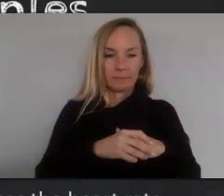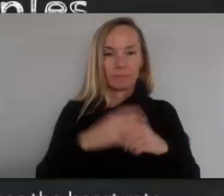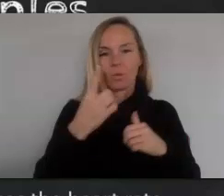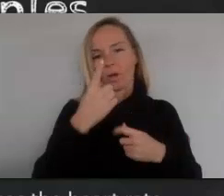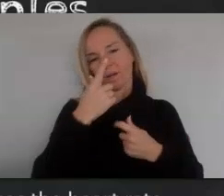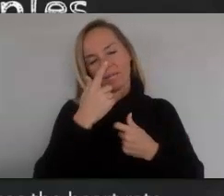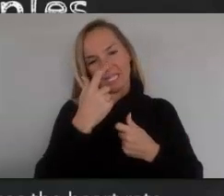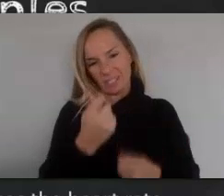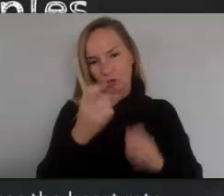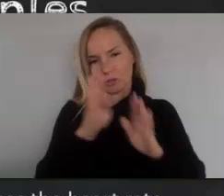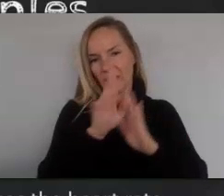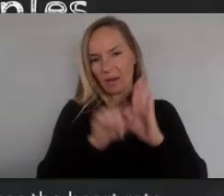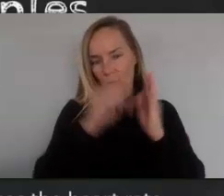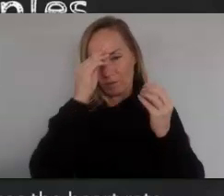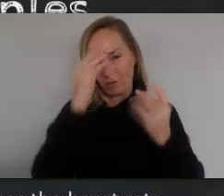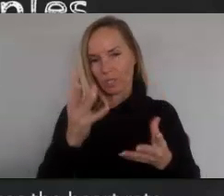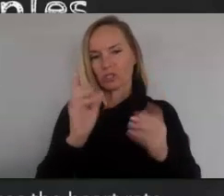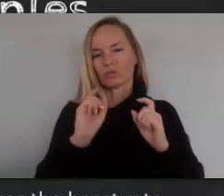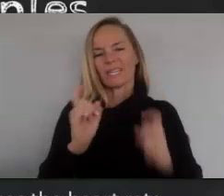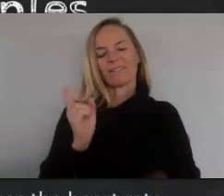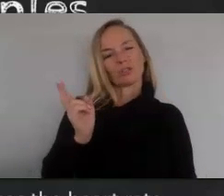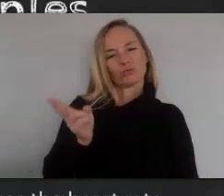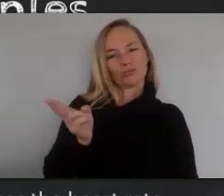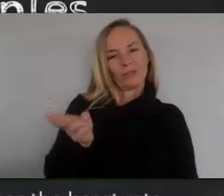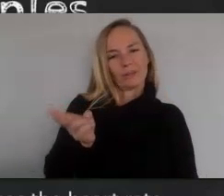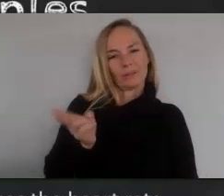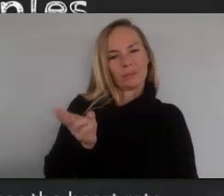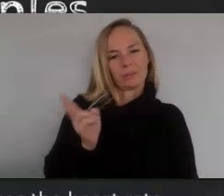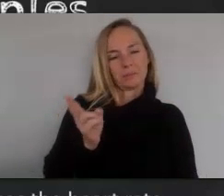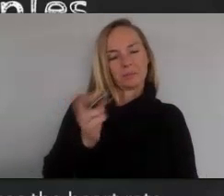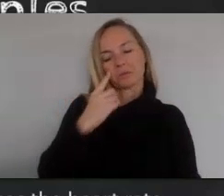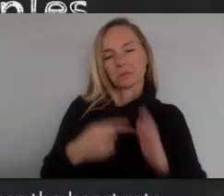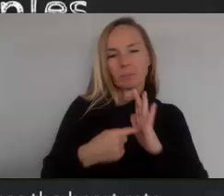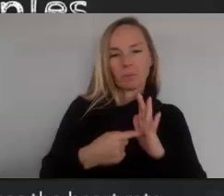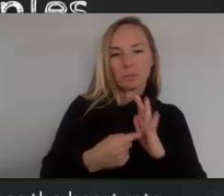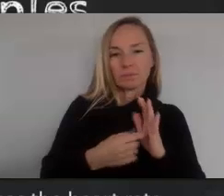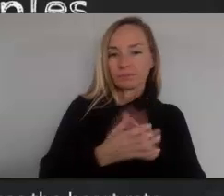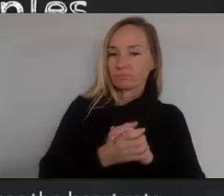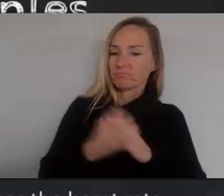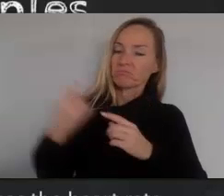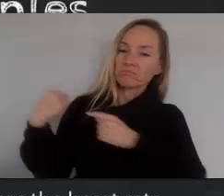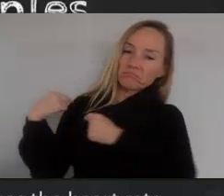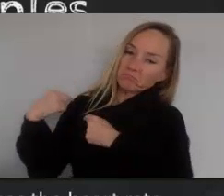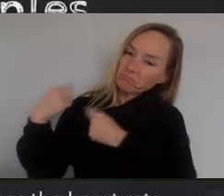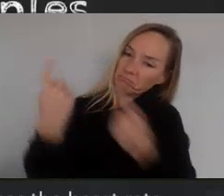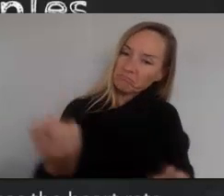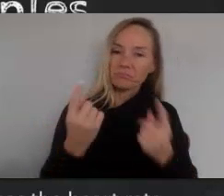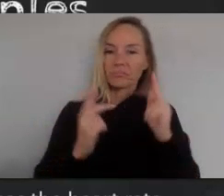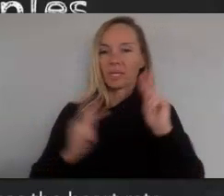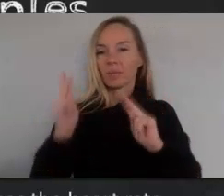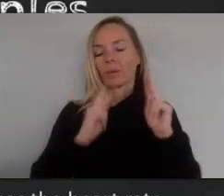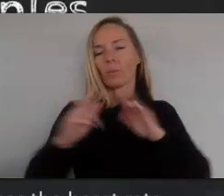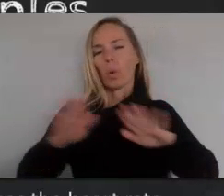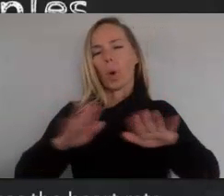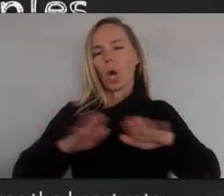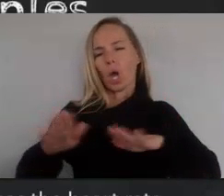of background information for a topic is to give a little history about the topic. For example, historically, people walked